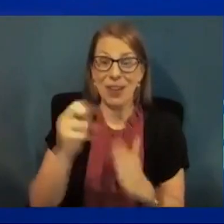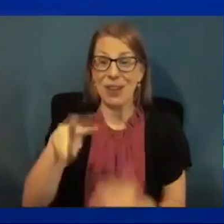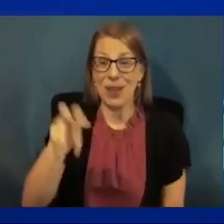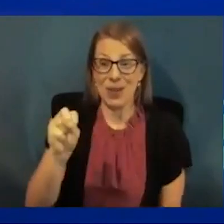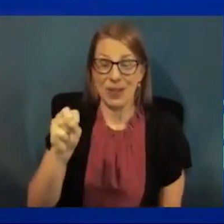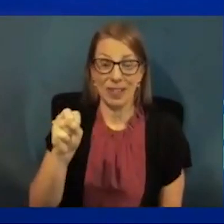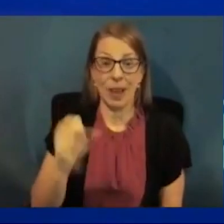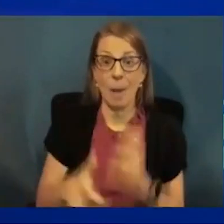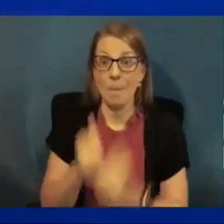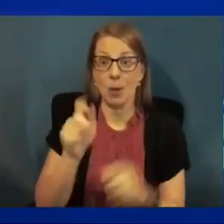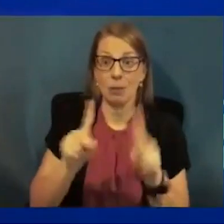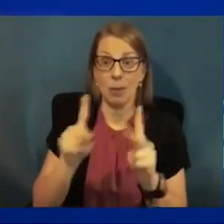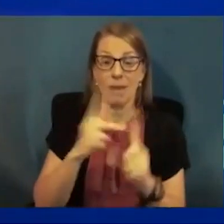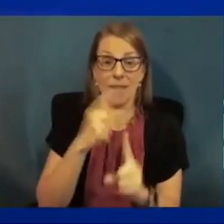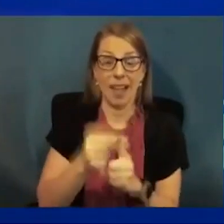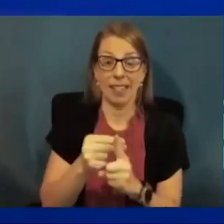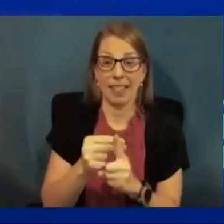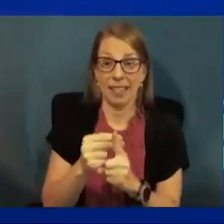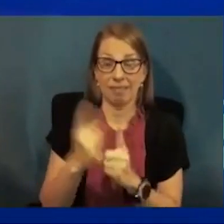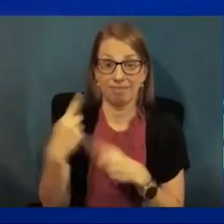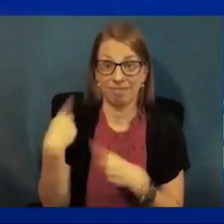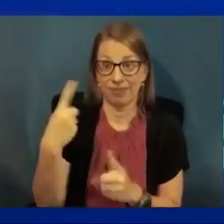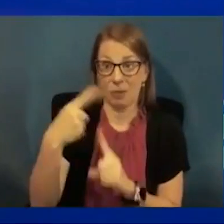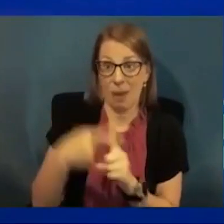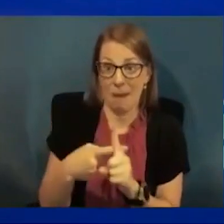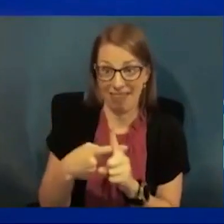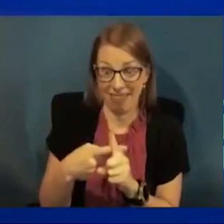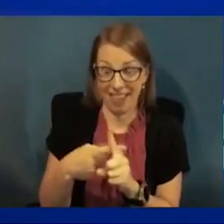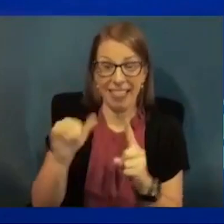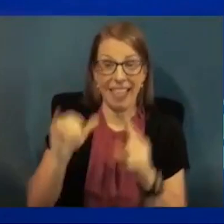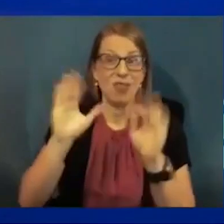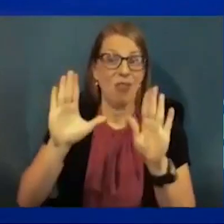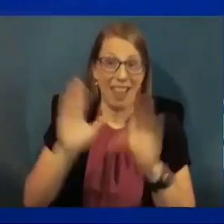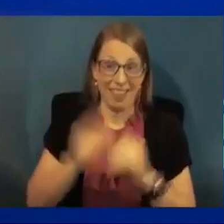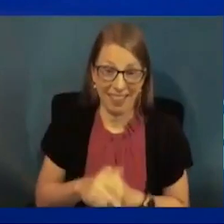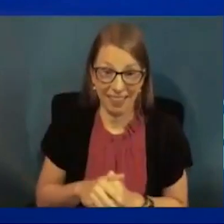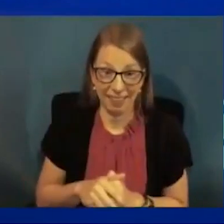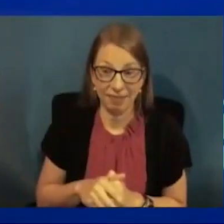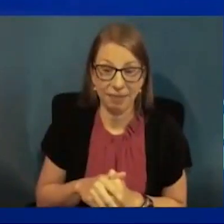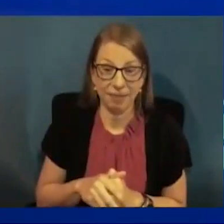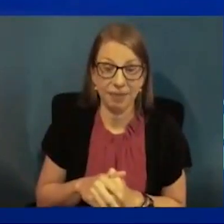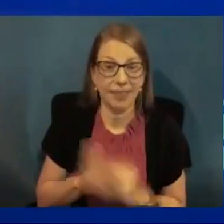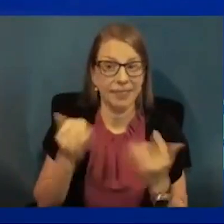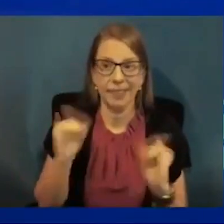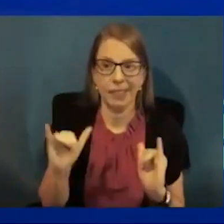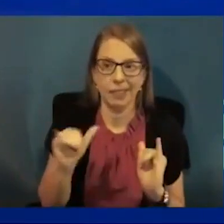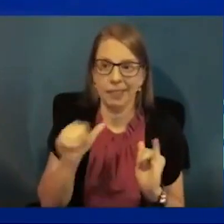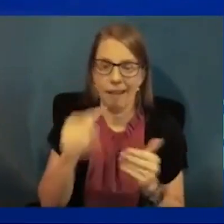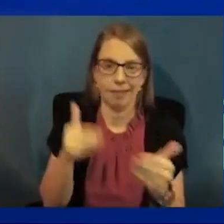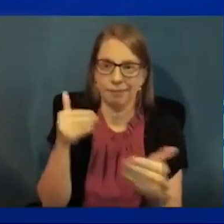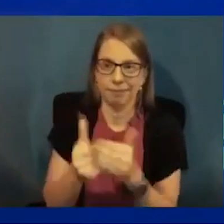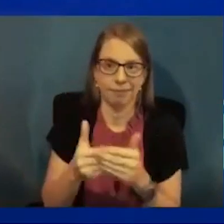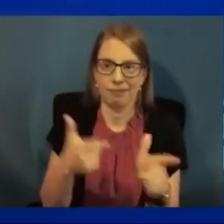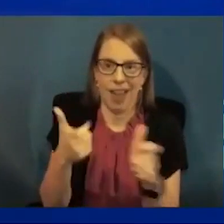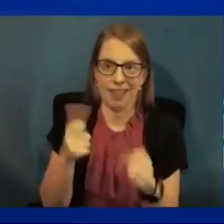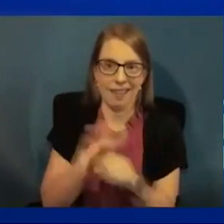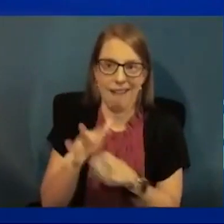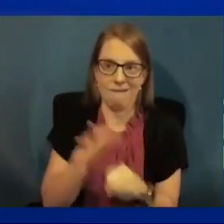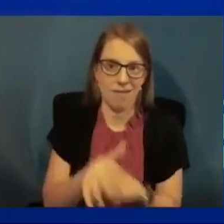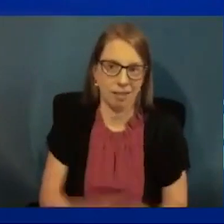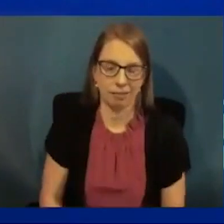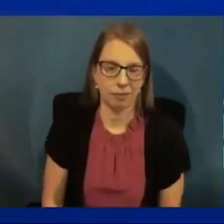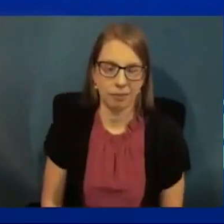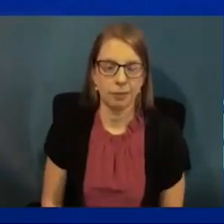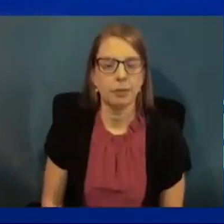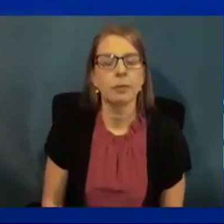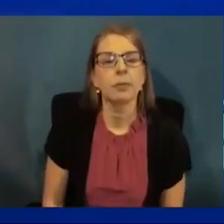vaccinated than we've had in over a month, so that's great. But it's still not anywhere near fast enough. So here's the deal. I